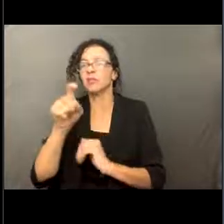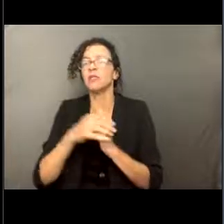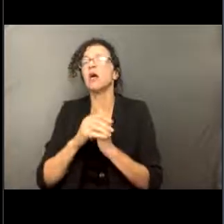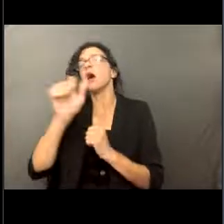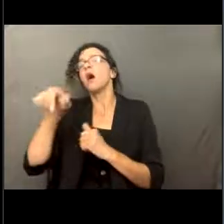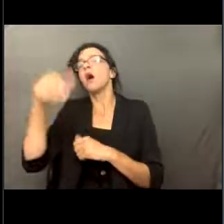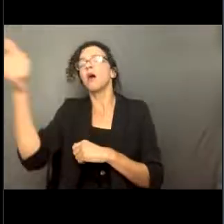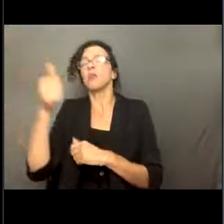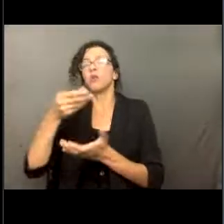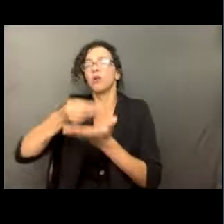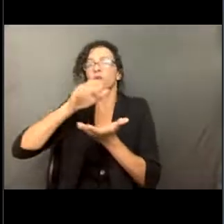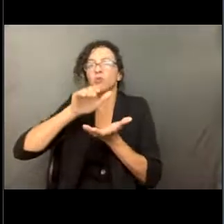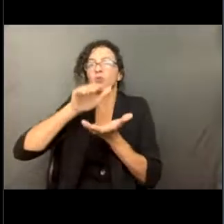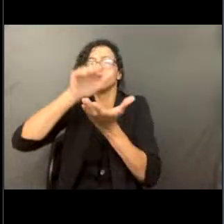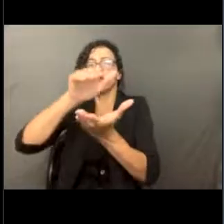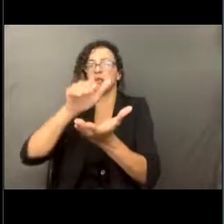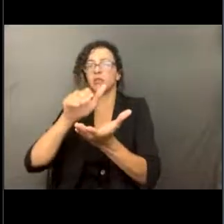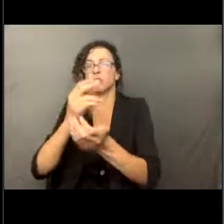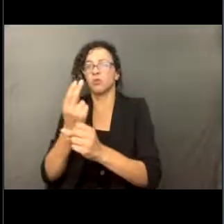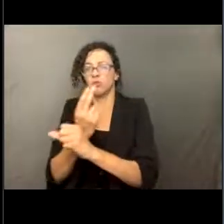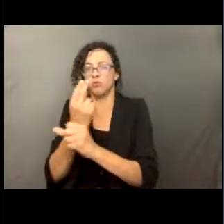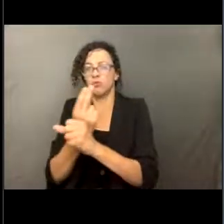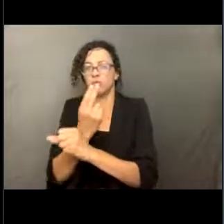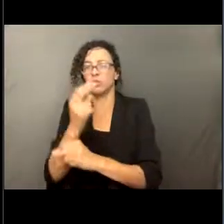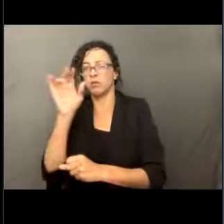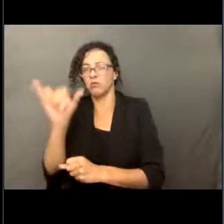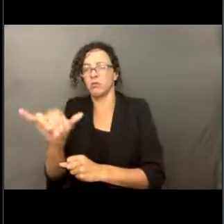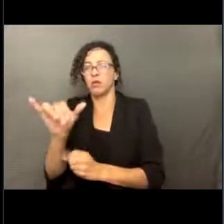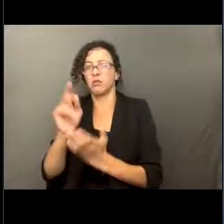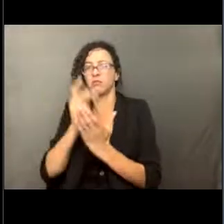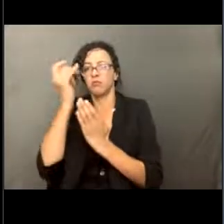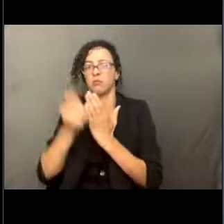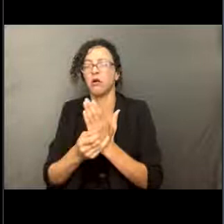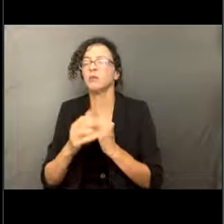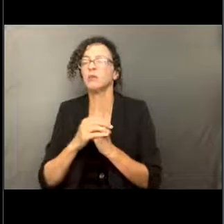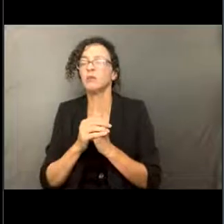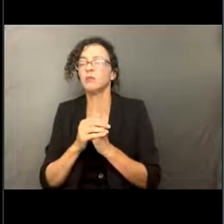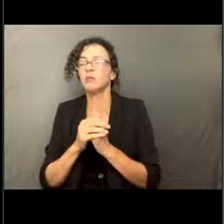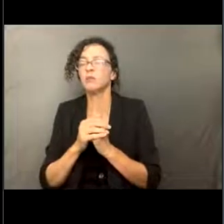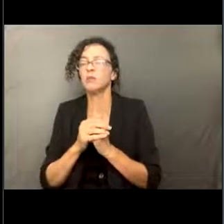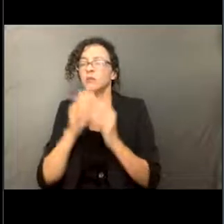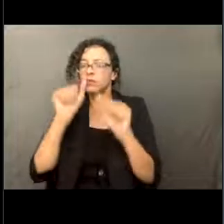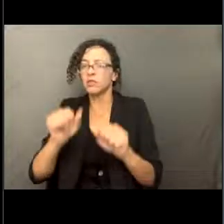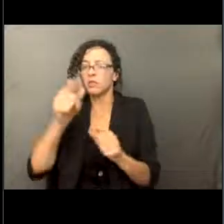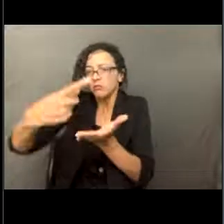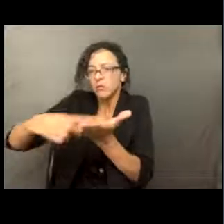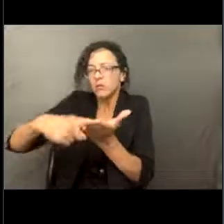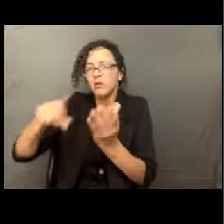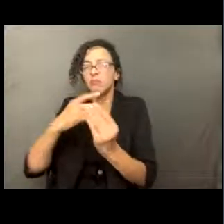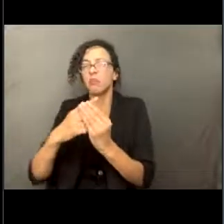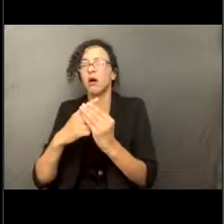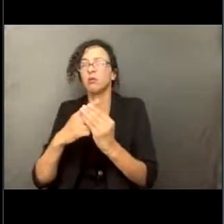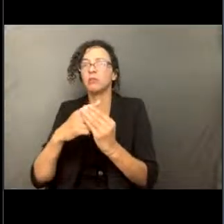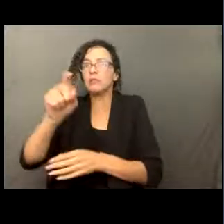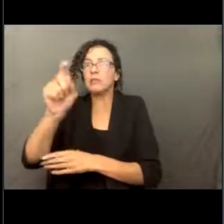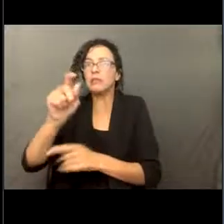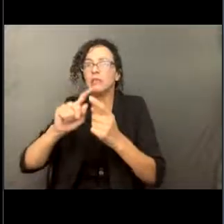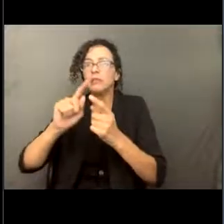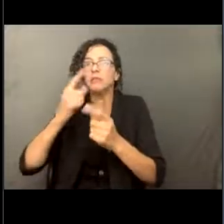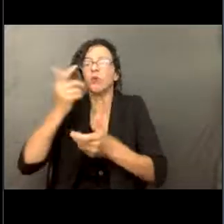your members and what they're doing to brace for this high need of hiring more transit operators and paying for operations